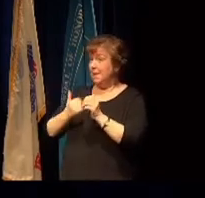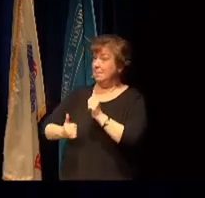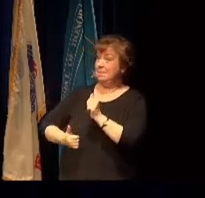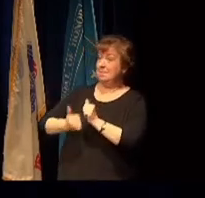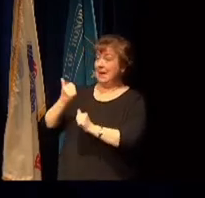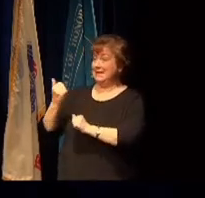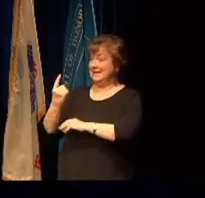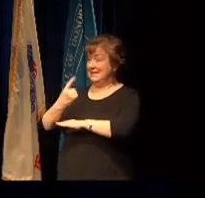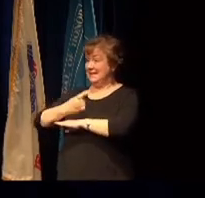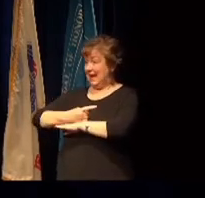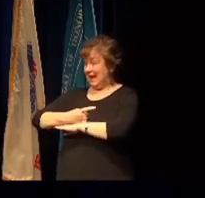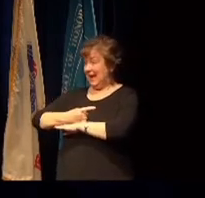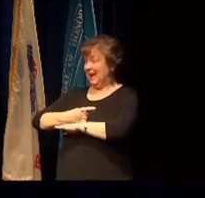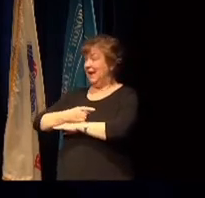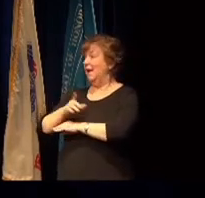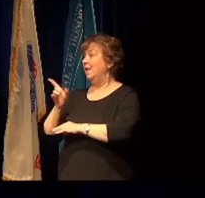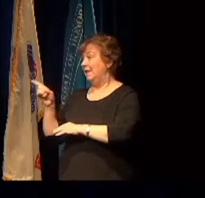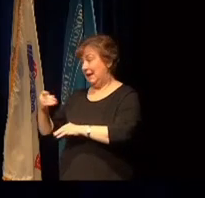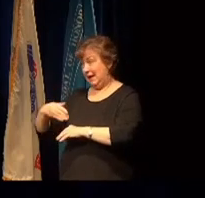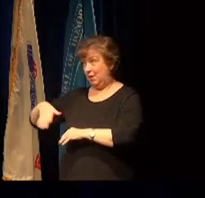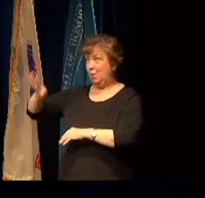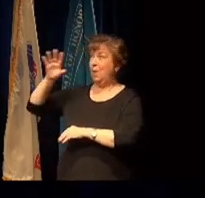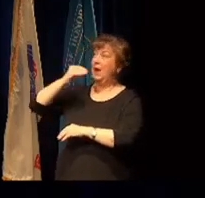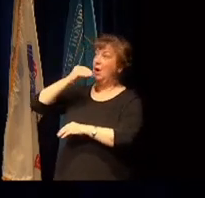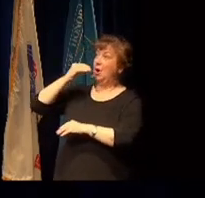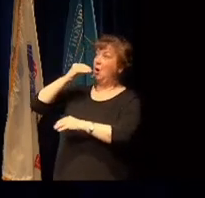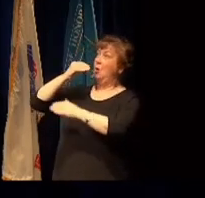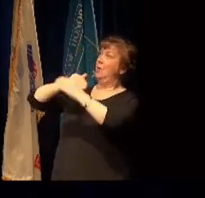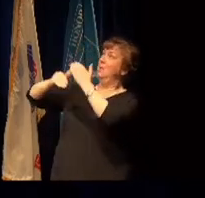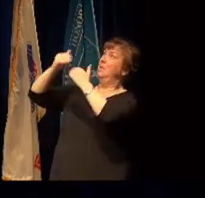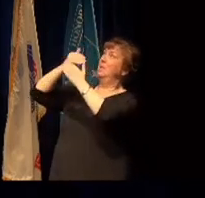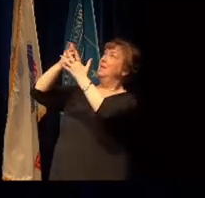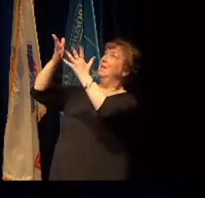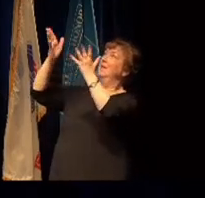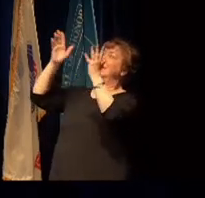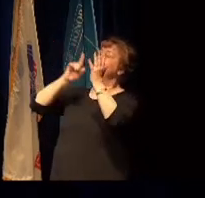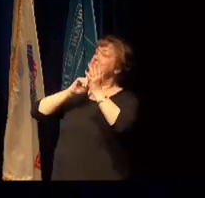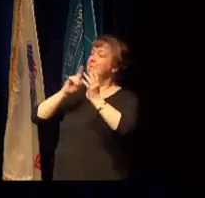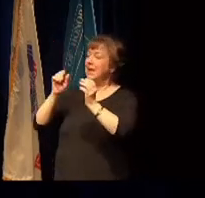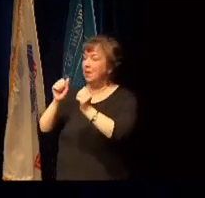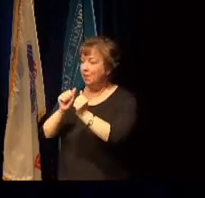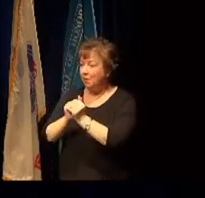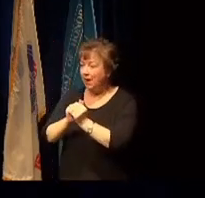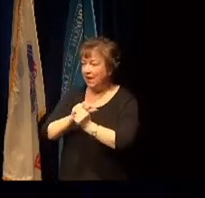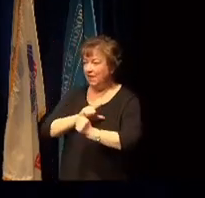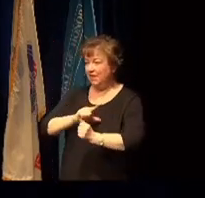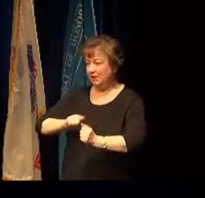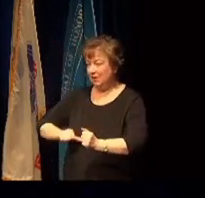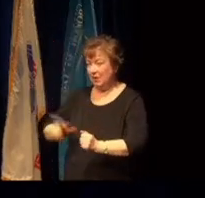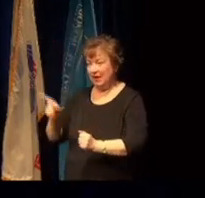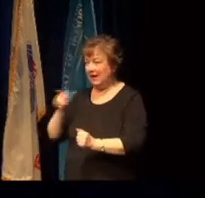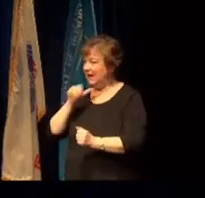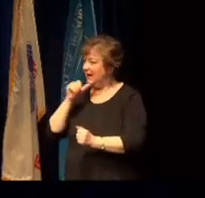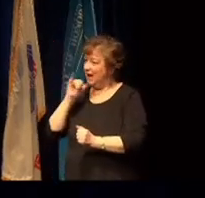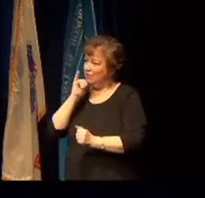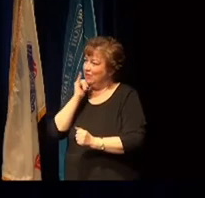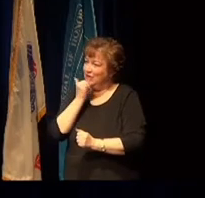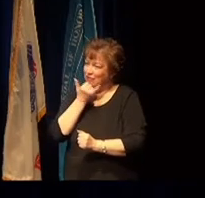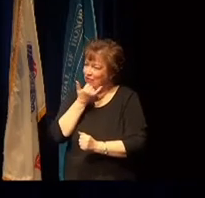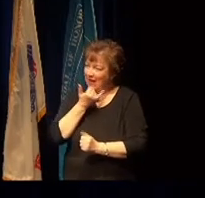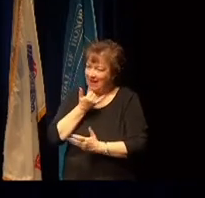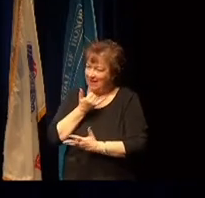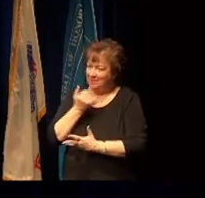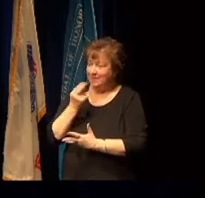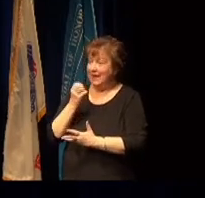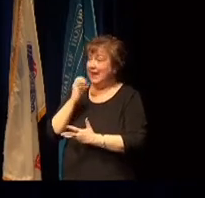life was the day he went home to be with the Lord. Don't forget that. He doesn't regret that. He regrets not